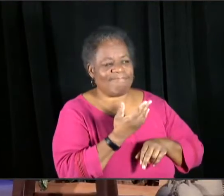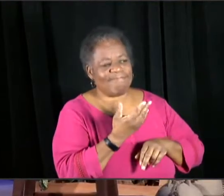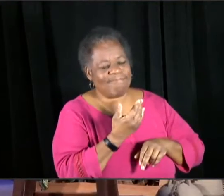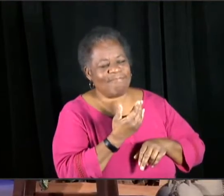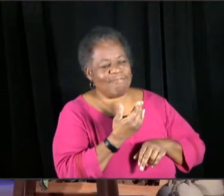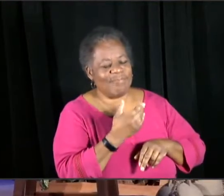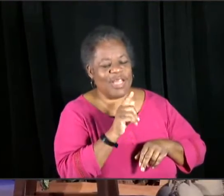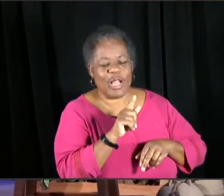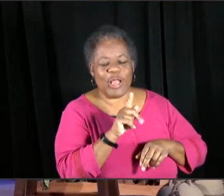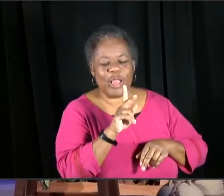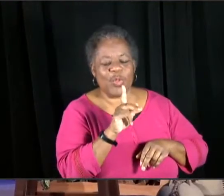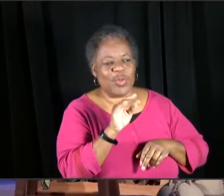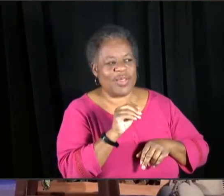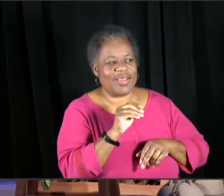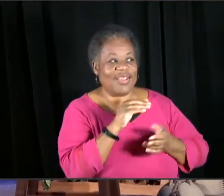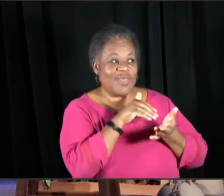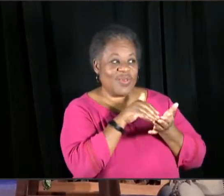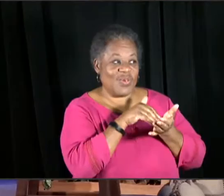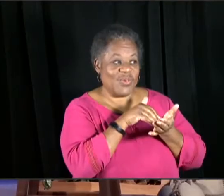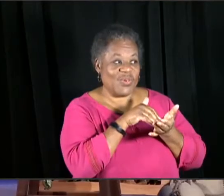"Come, Luke," the doctor.